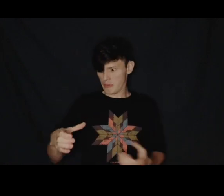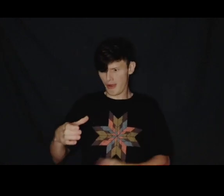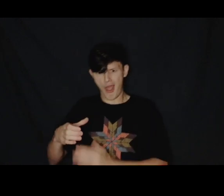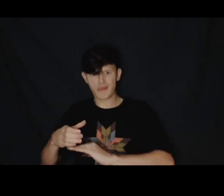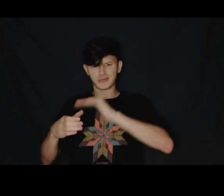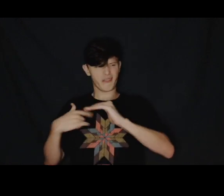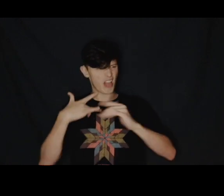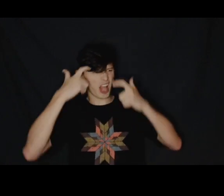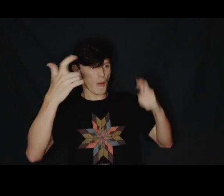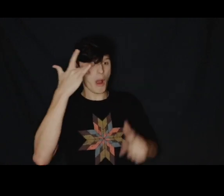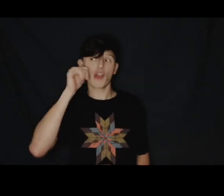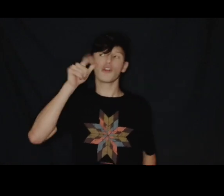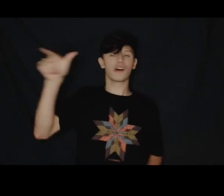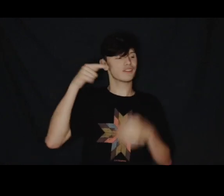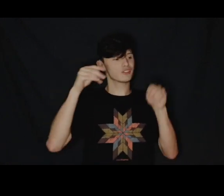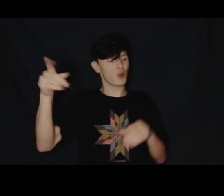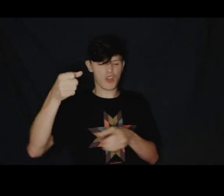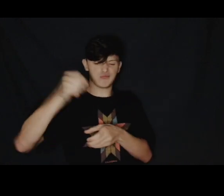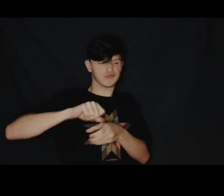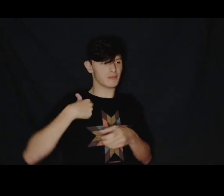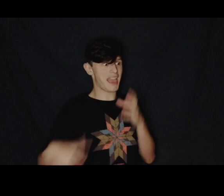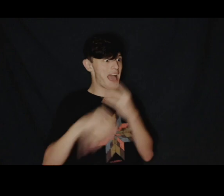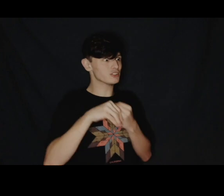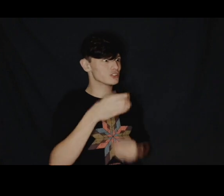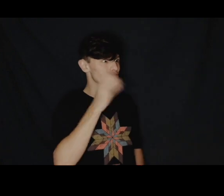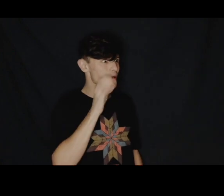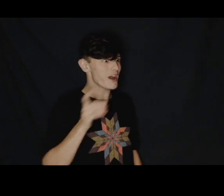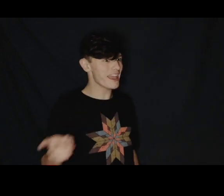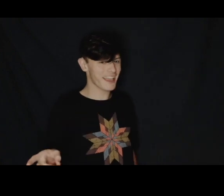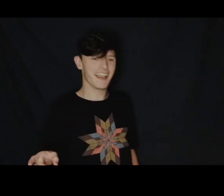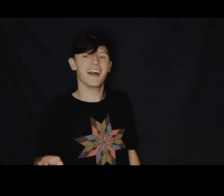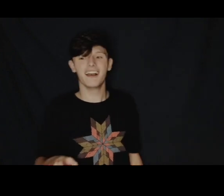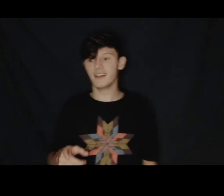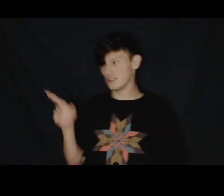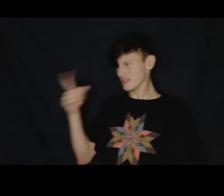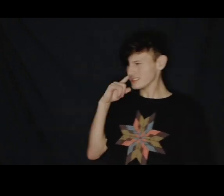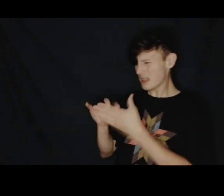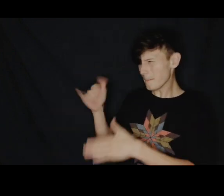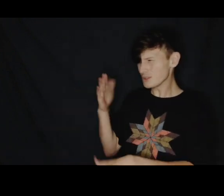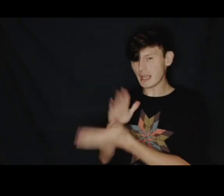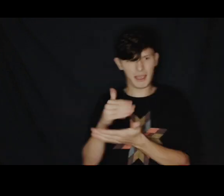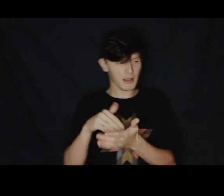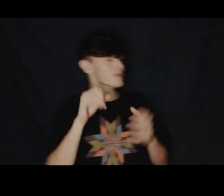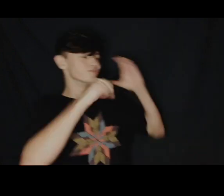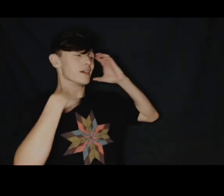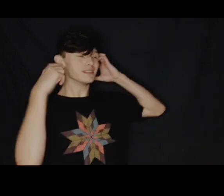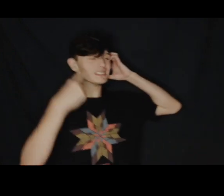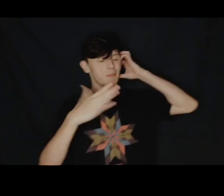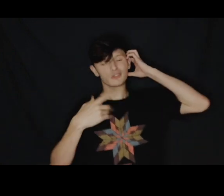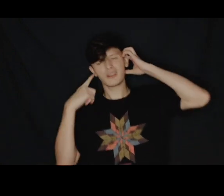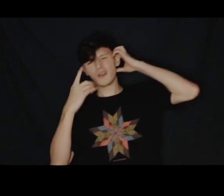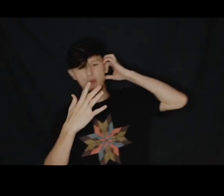I'm feeling kinda cocky, 'cause the girl at 7-Eleven gave me a generous 4. You're listening to Bob Marley again, aren't you? Oh, I'm listening